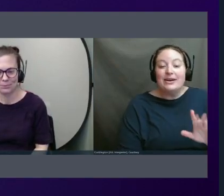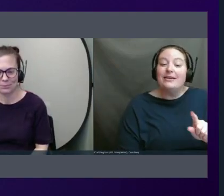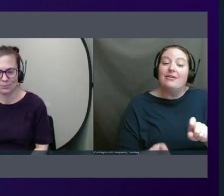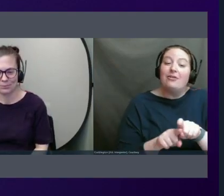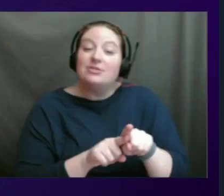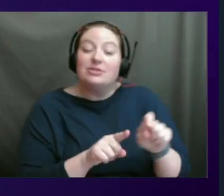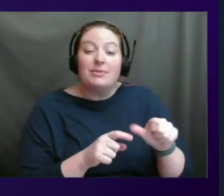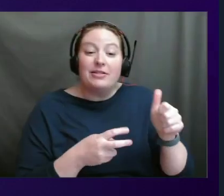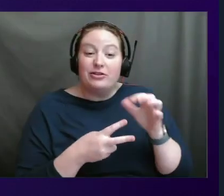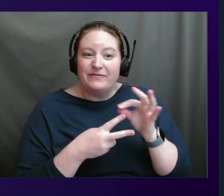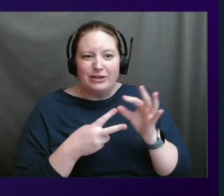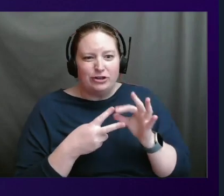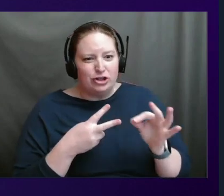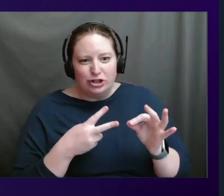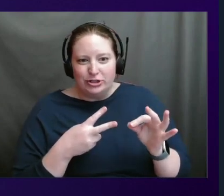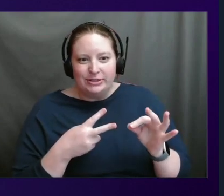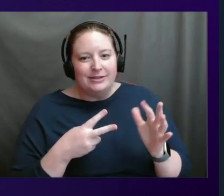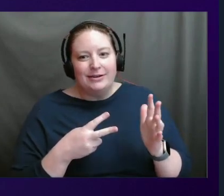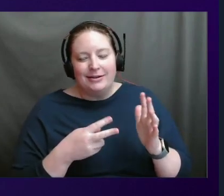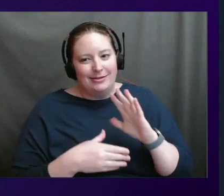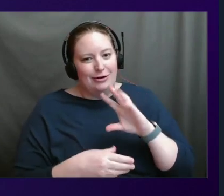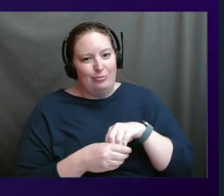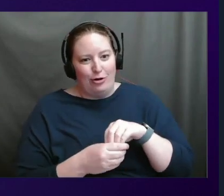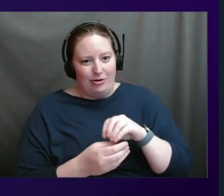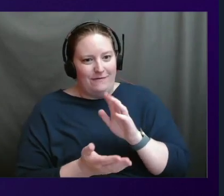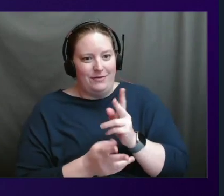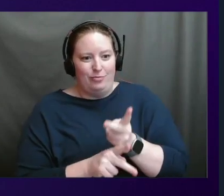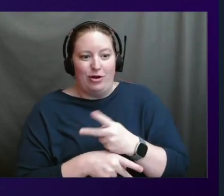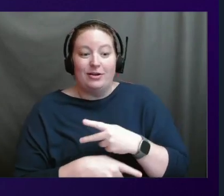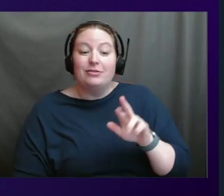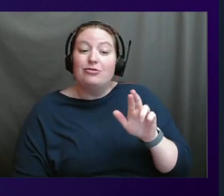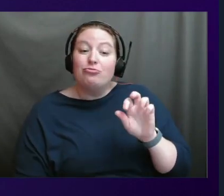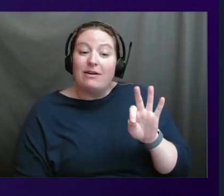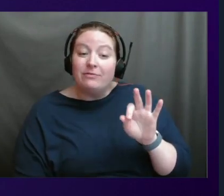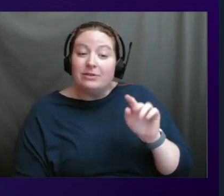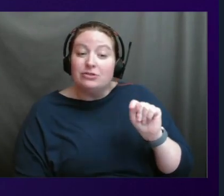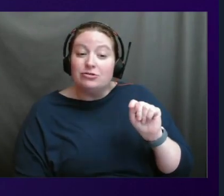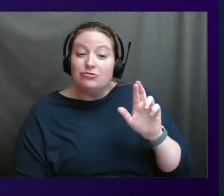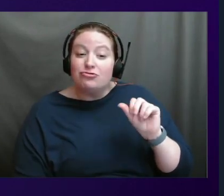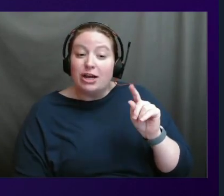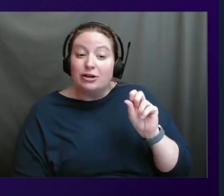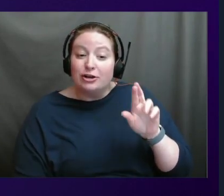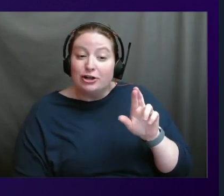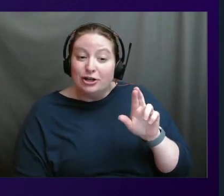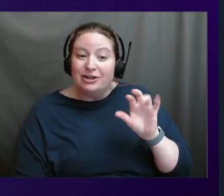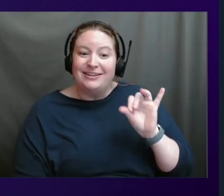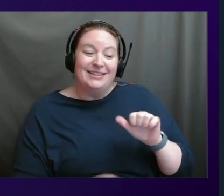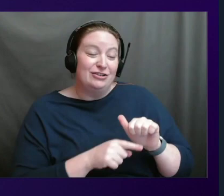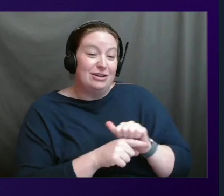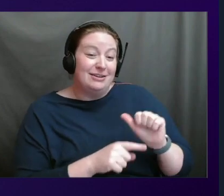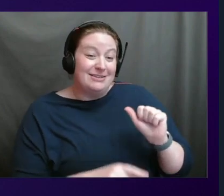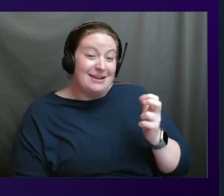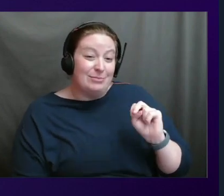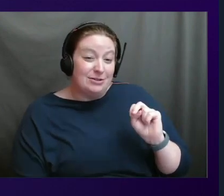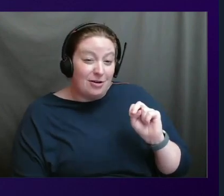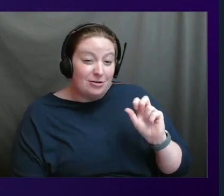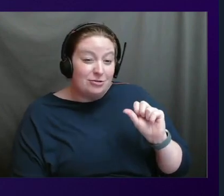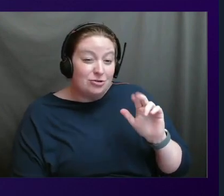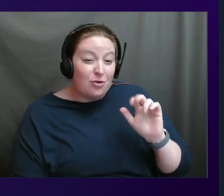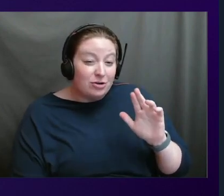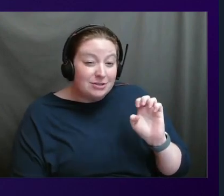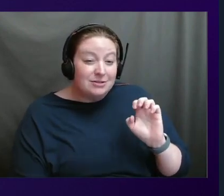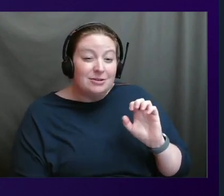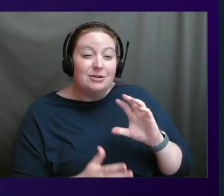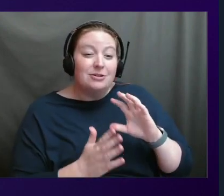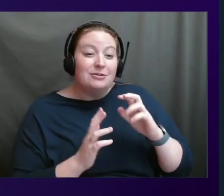are unsung heroes of the product. So the reference tracker. So Amazon Code Whisperer was trained on Amazon source code, but as well as open source code. So if